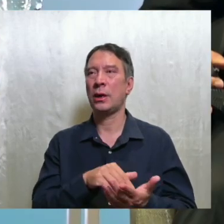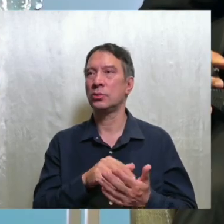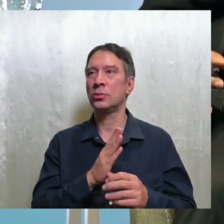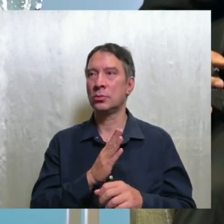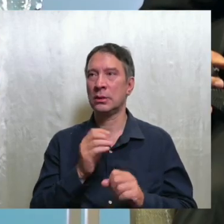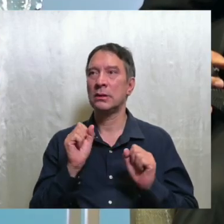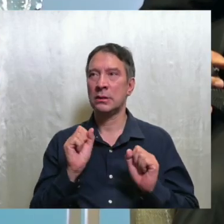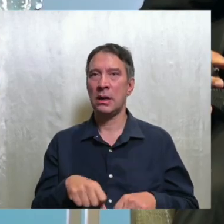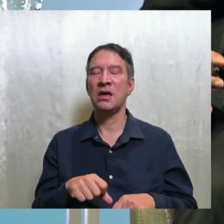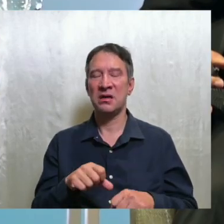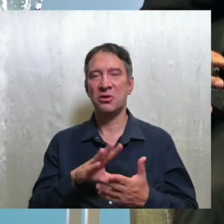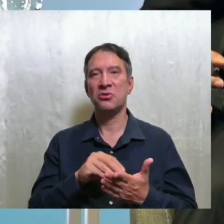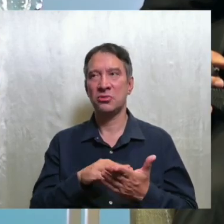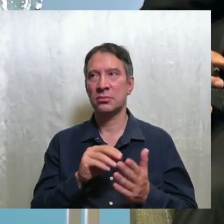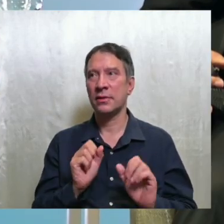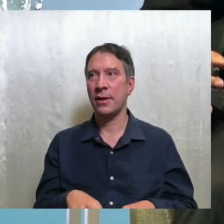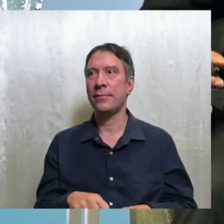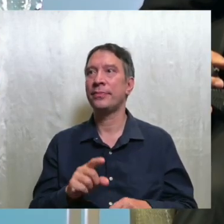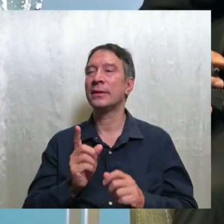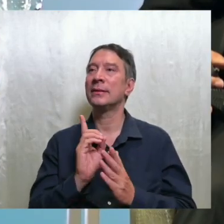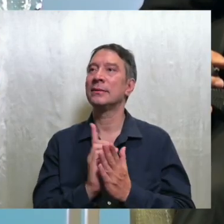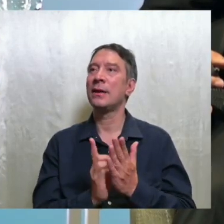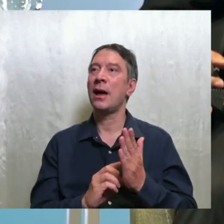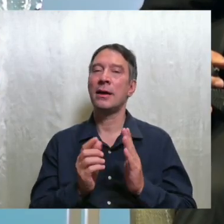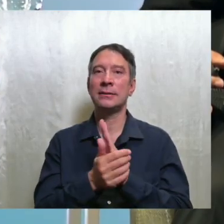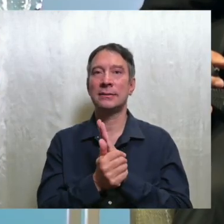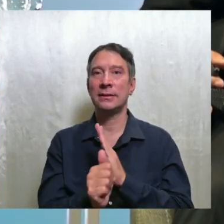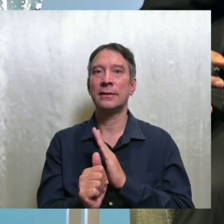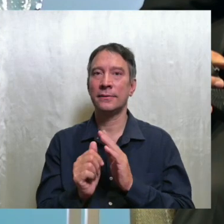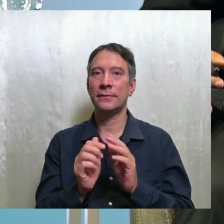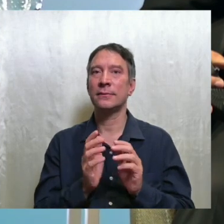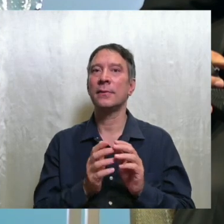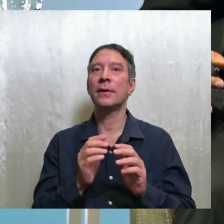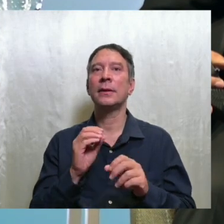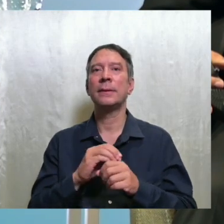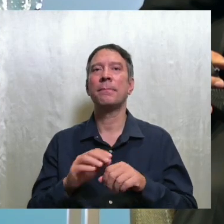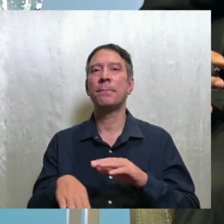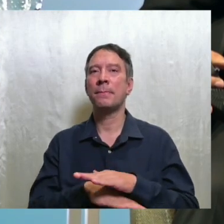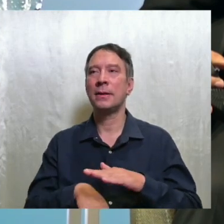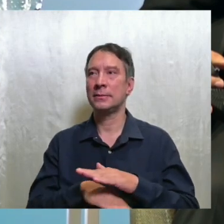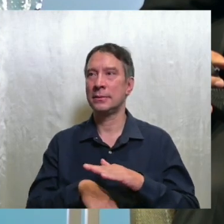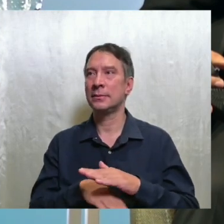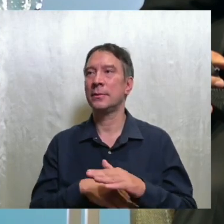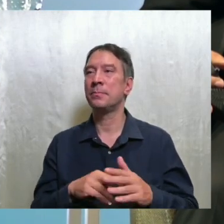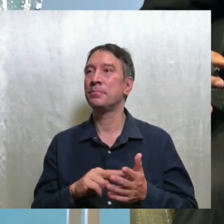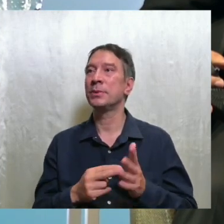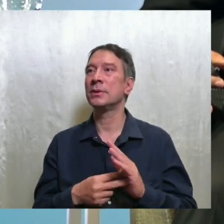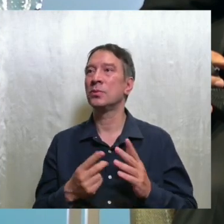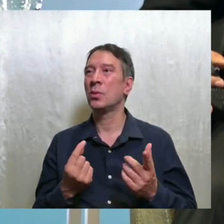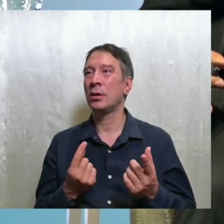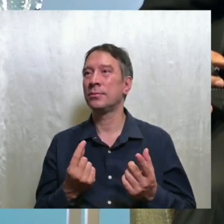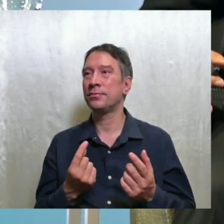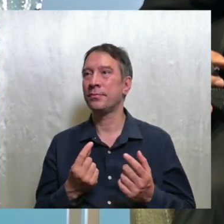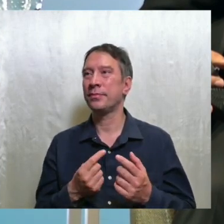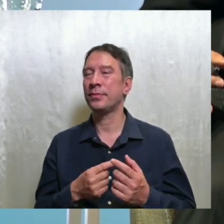gaps. With Kuditsu, he aims to revolutionize the code assessment space, offering robust tools